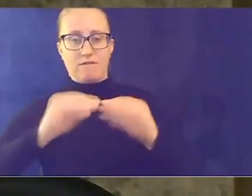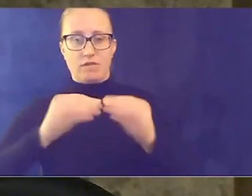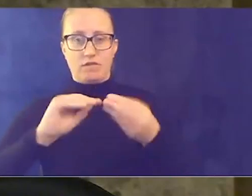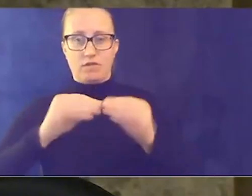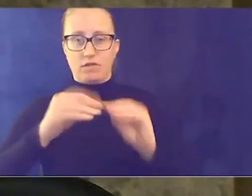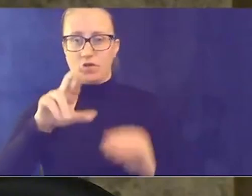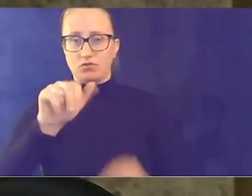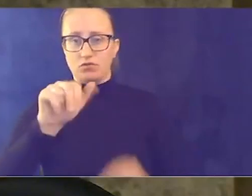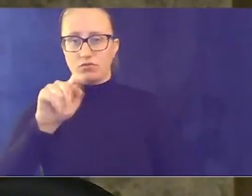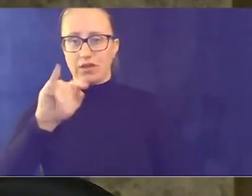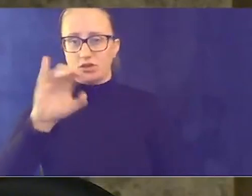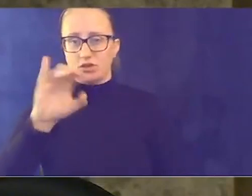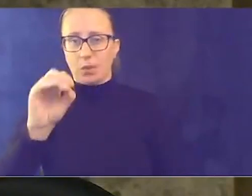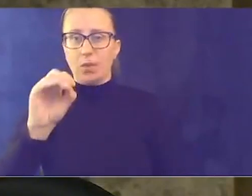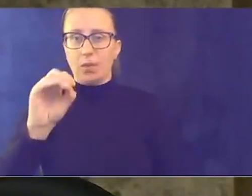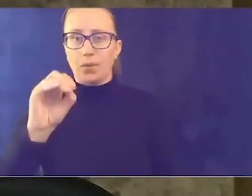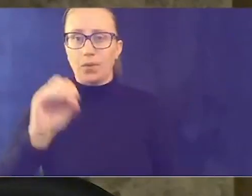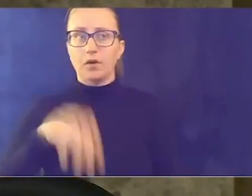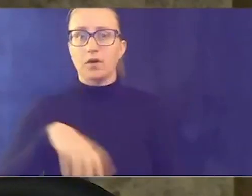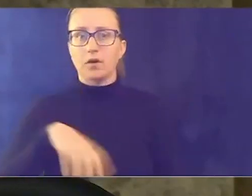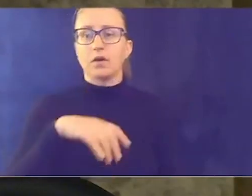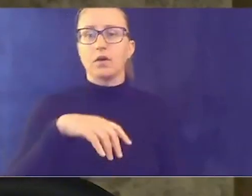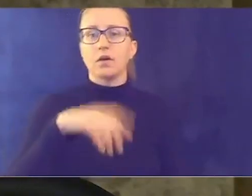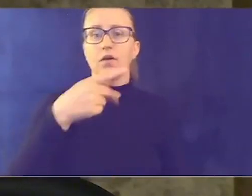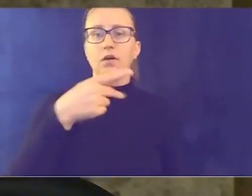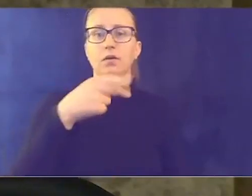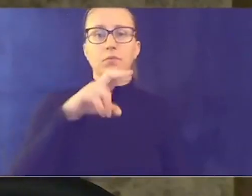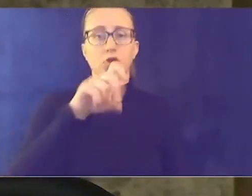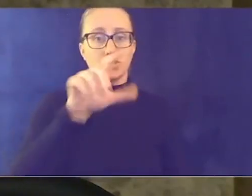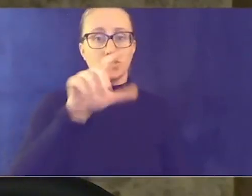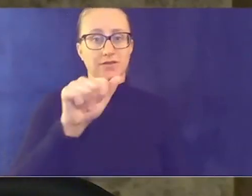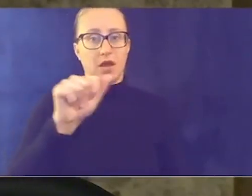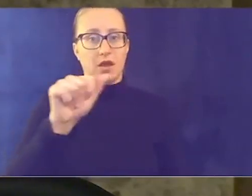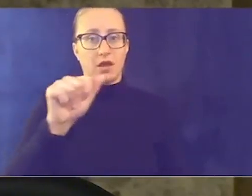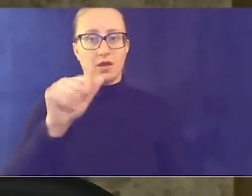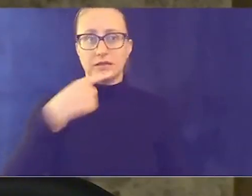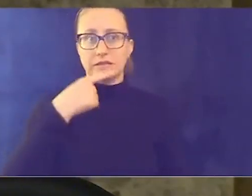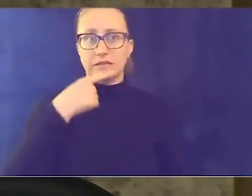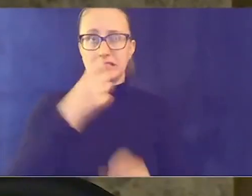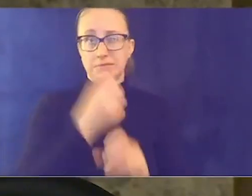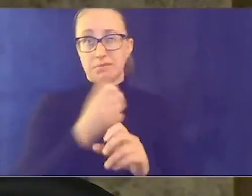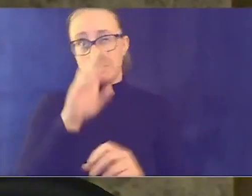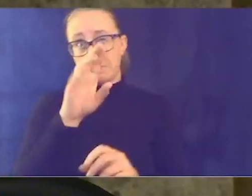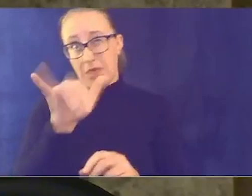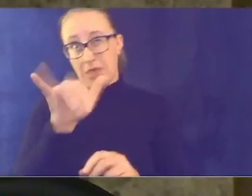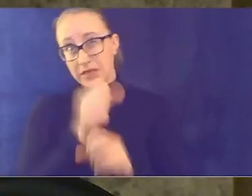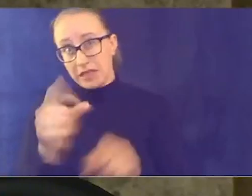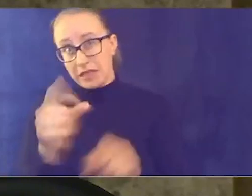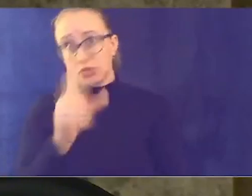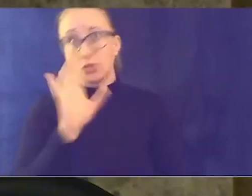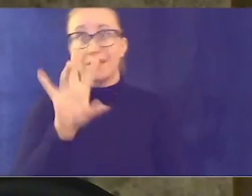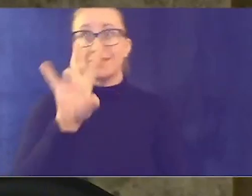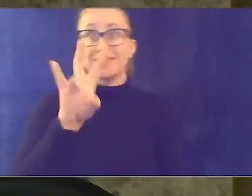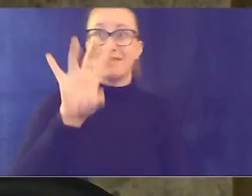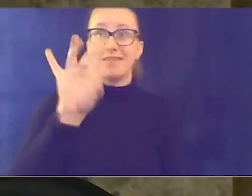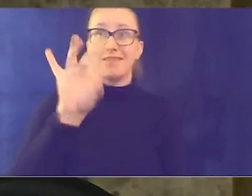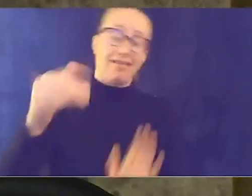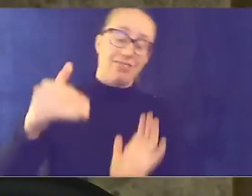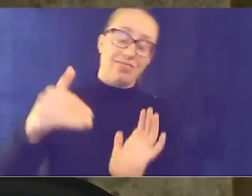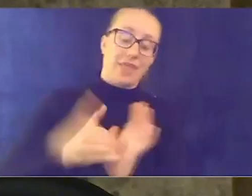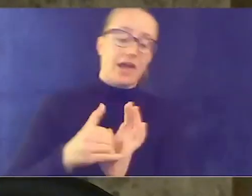HRSA indicates by next year we'll have a 78,000 nurse shortage in this country, and